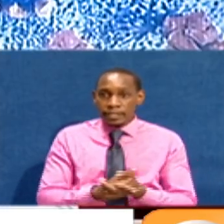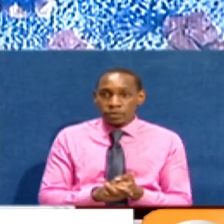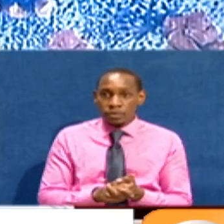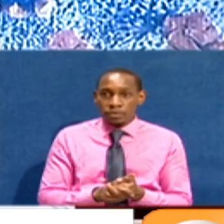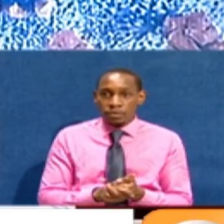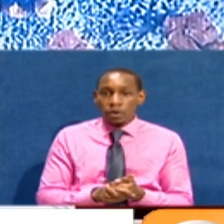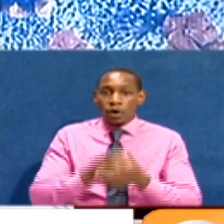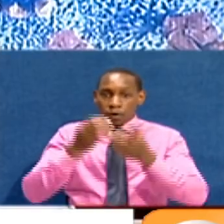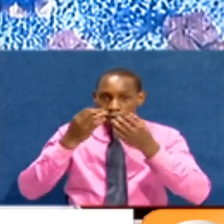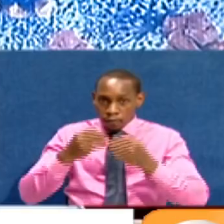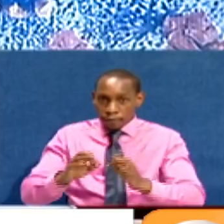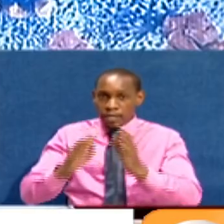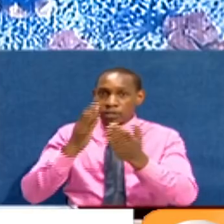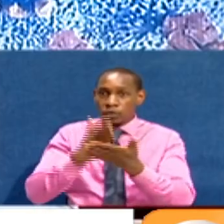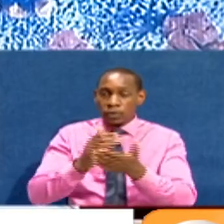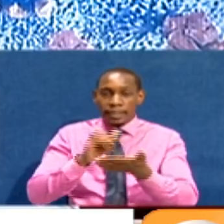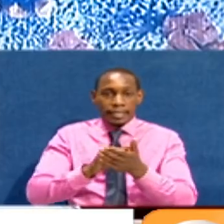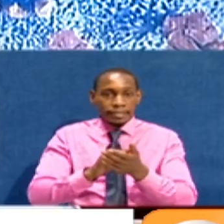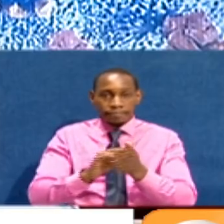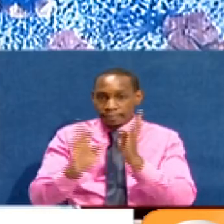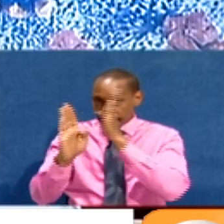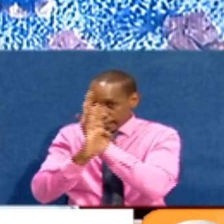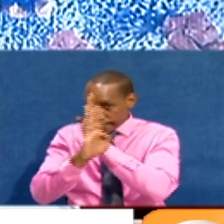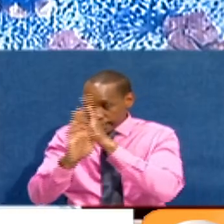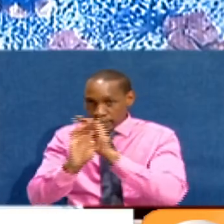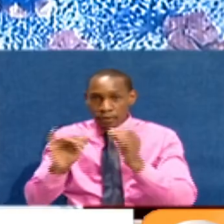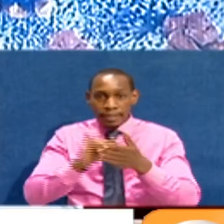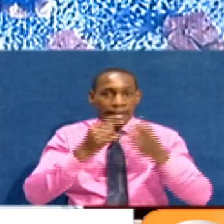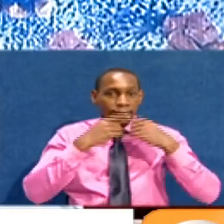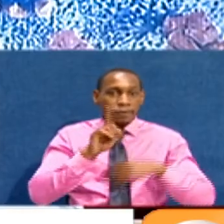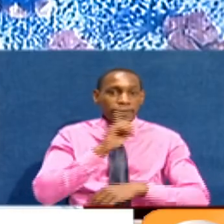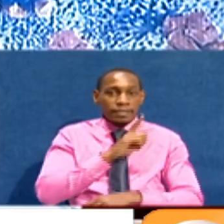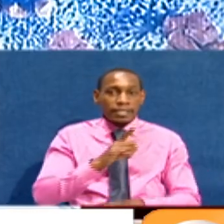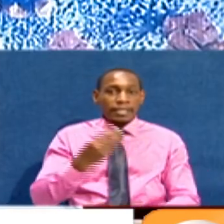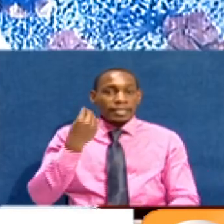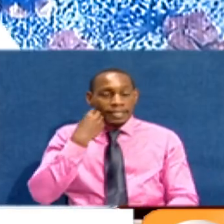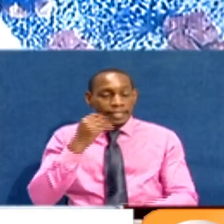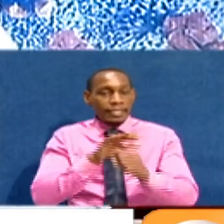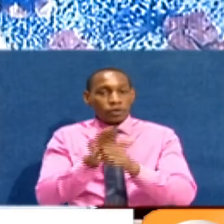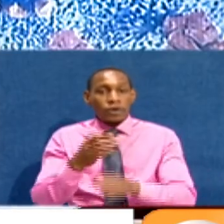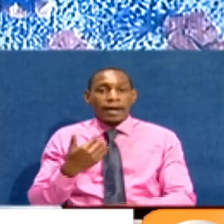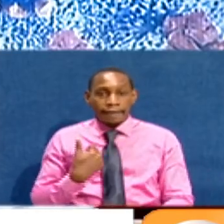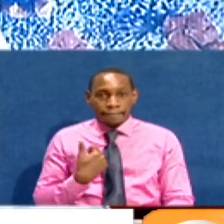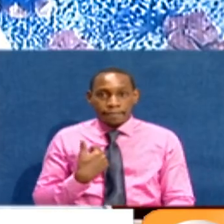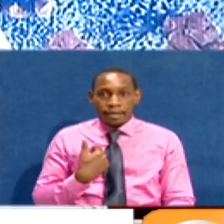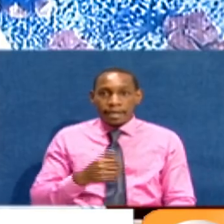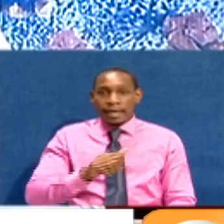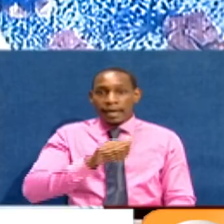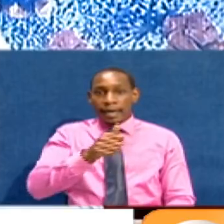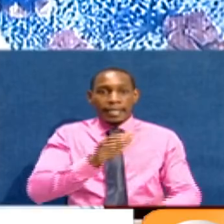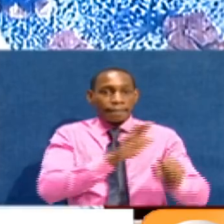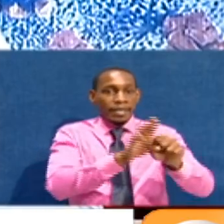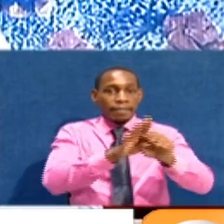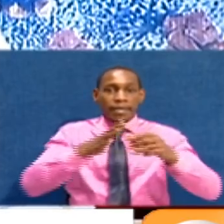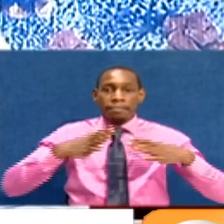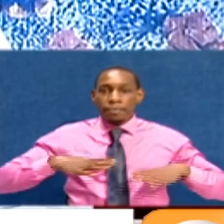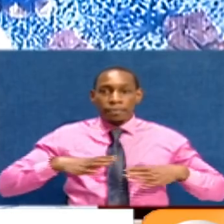and made it official. Don't hide it. Just announce that if it's COVID, it's COVID-19. Many other